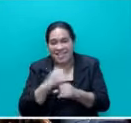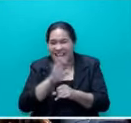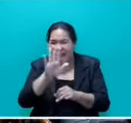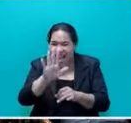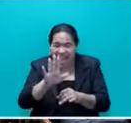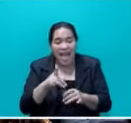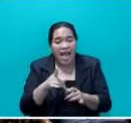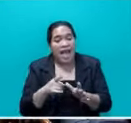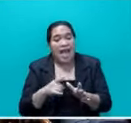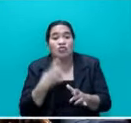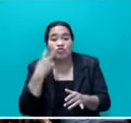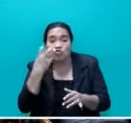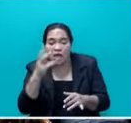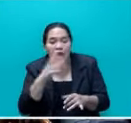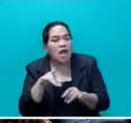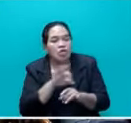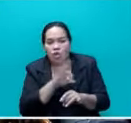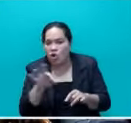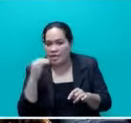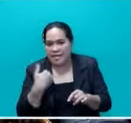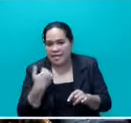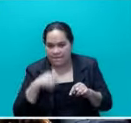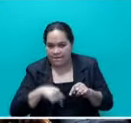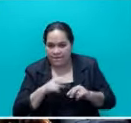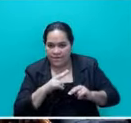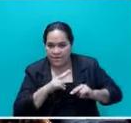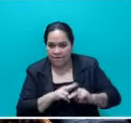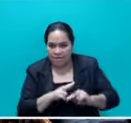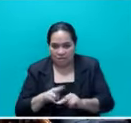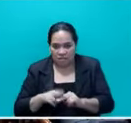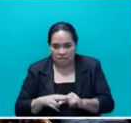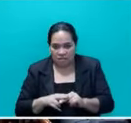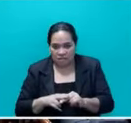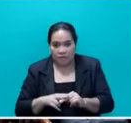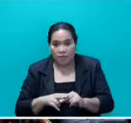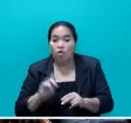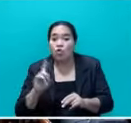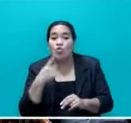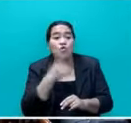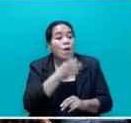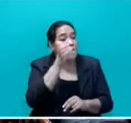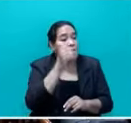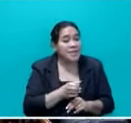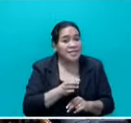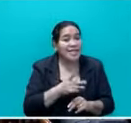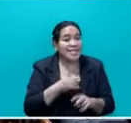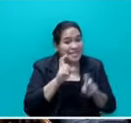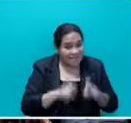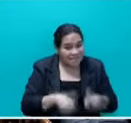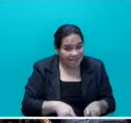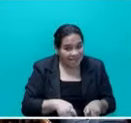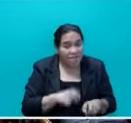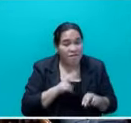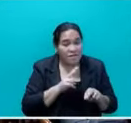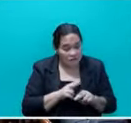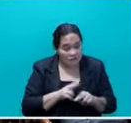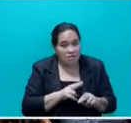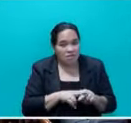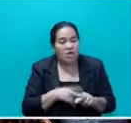point. A tourist does not reside in Fiji. And if he commits? A person resides in Fiji if they're going to live here. If he